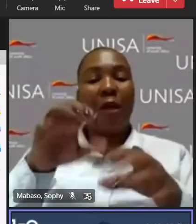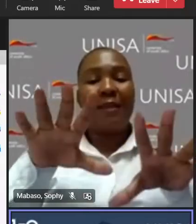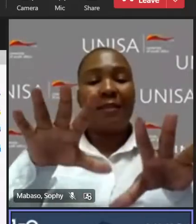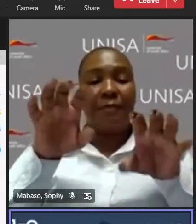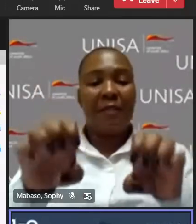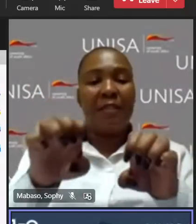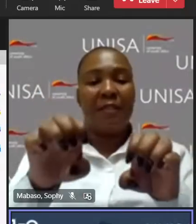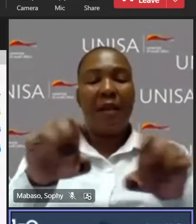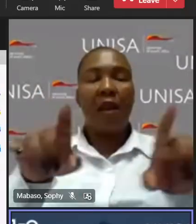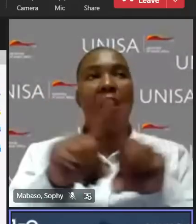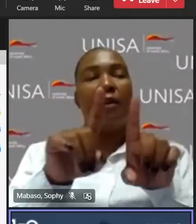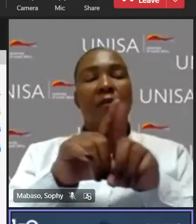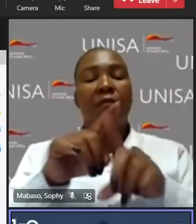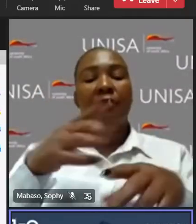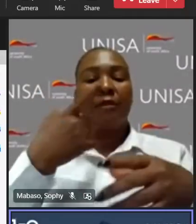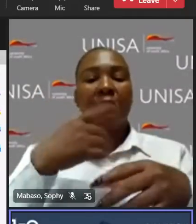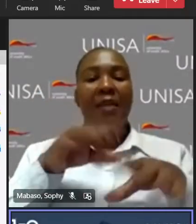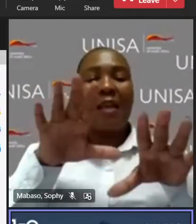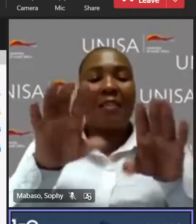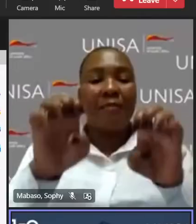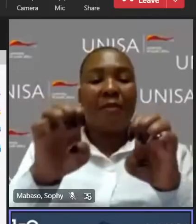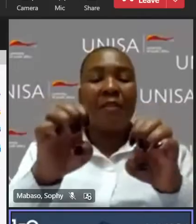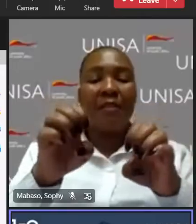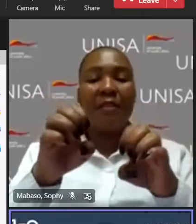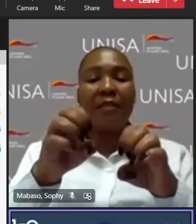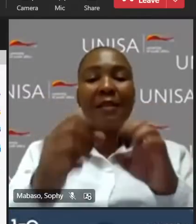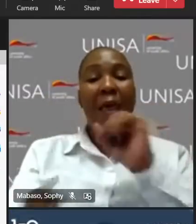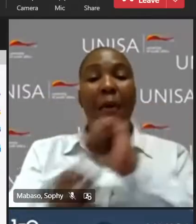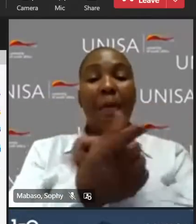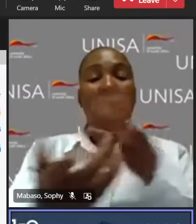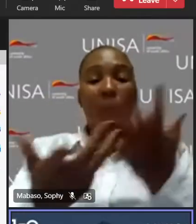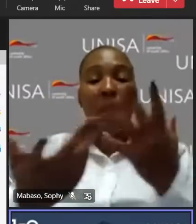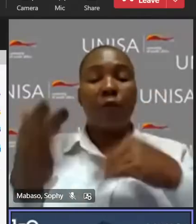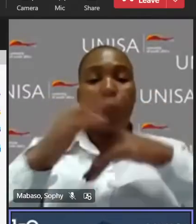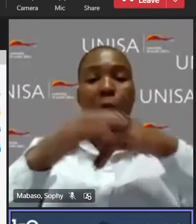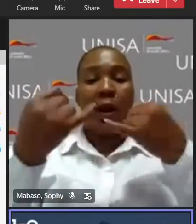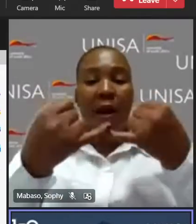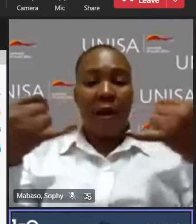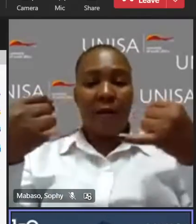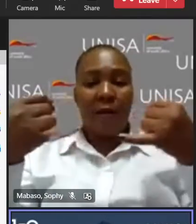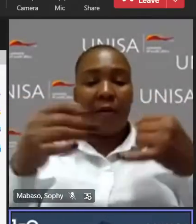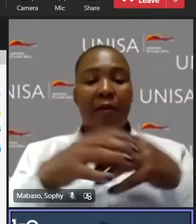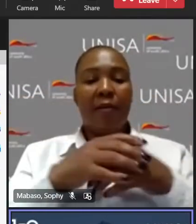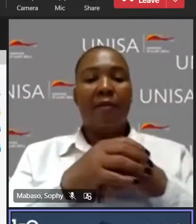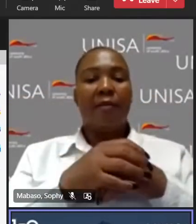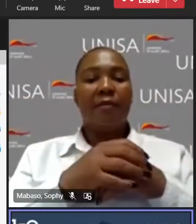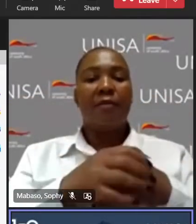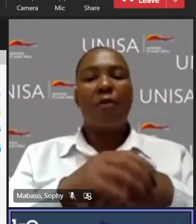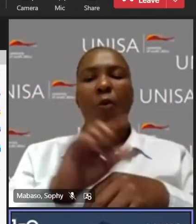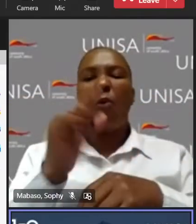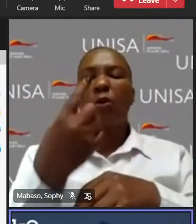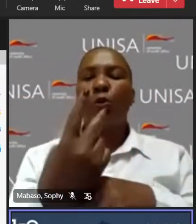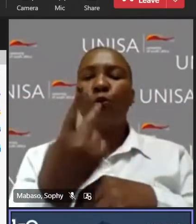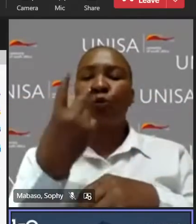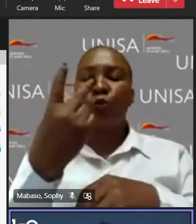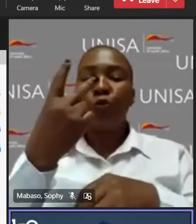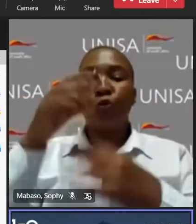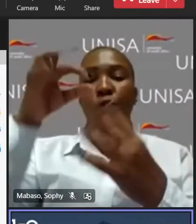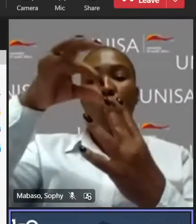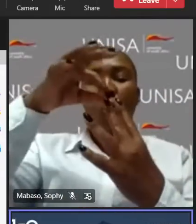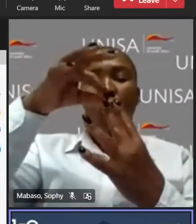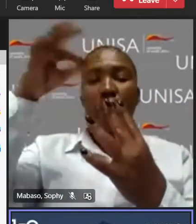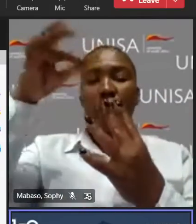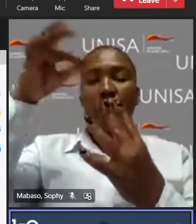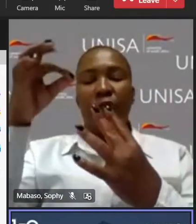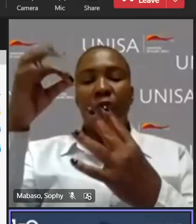As you know, exams are happening online now. So there's only two options not